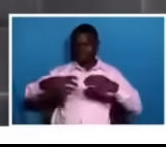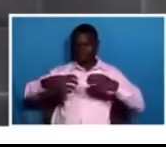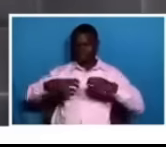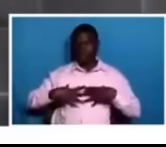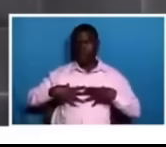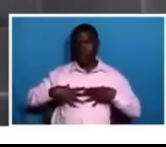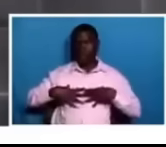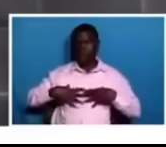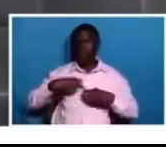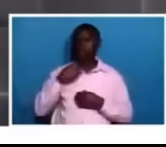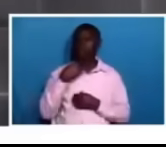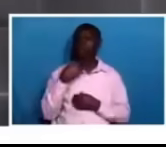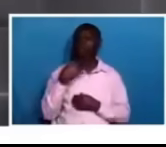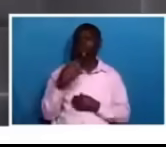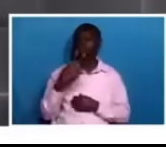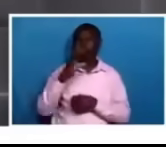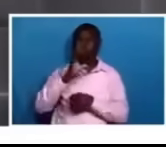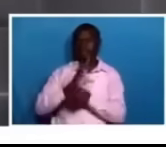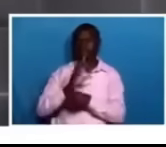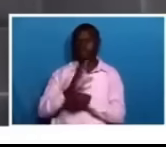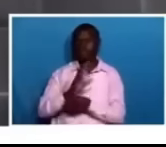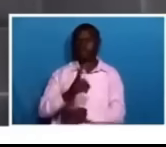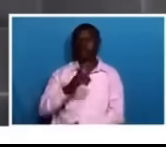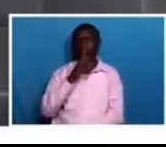of the church being silenced.